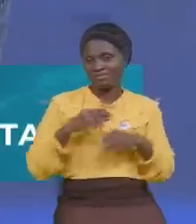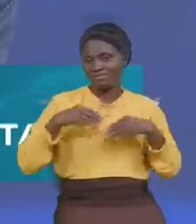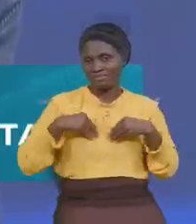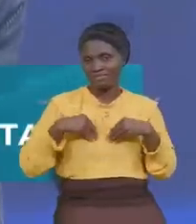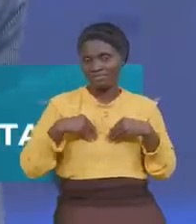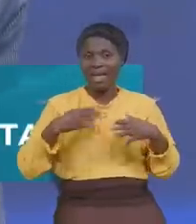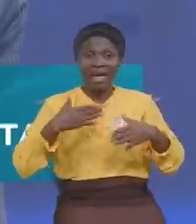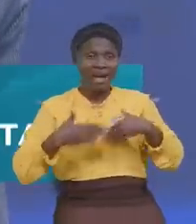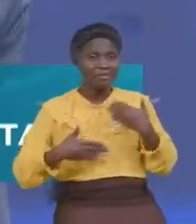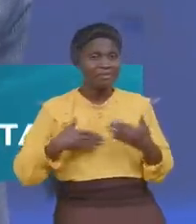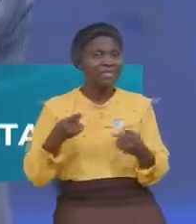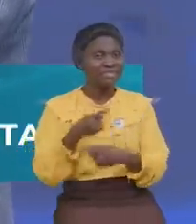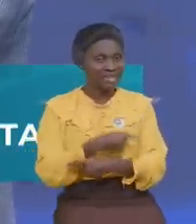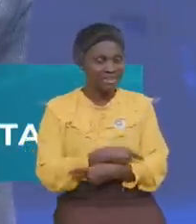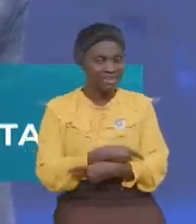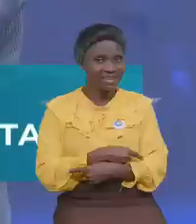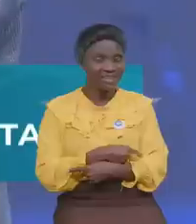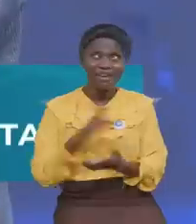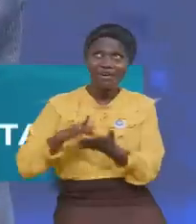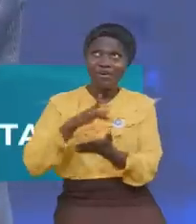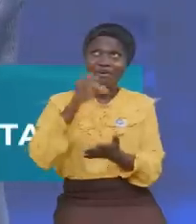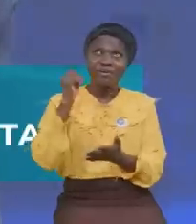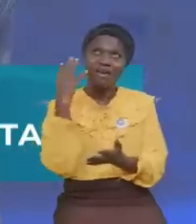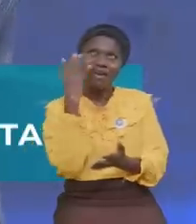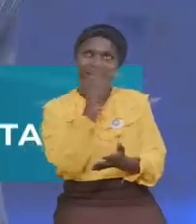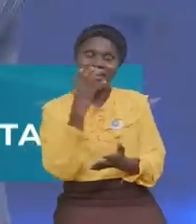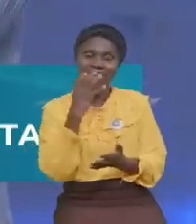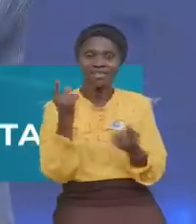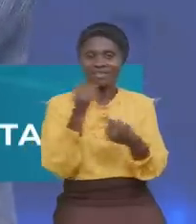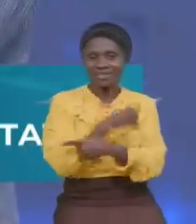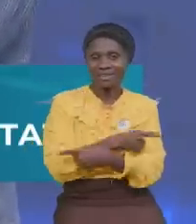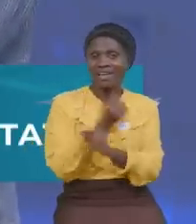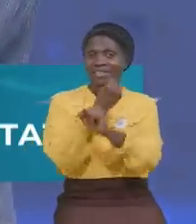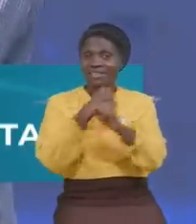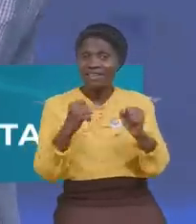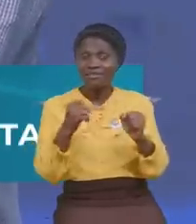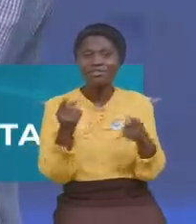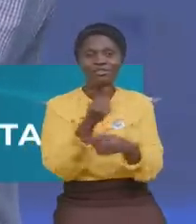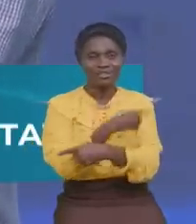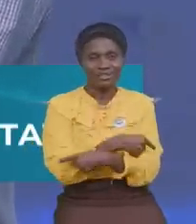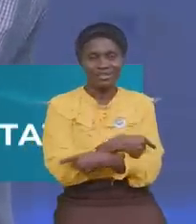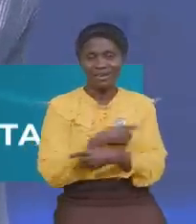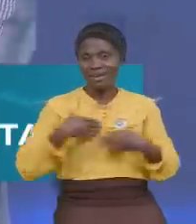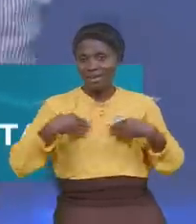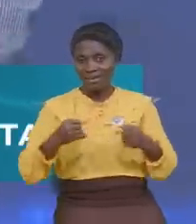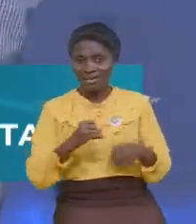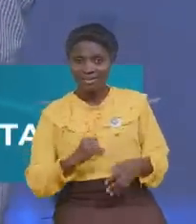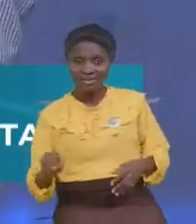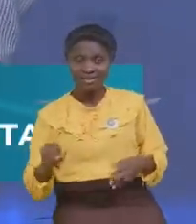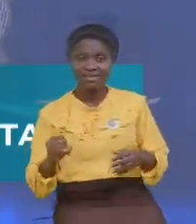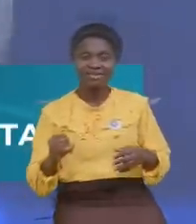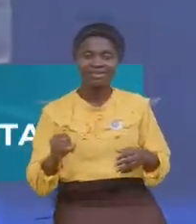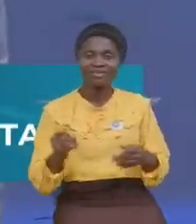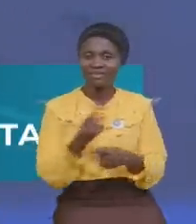Happy day, glorious day, salvation day, healing day,